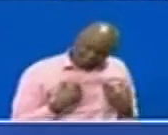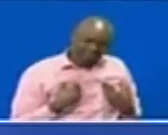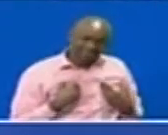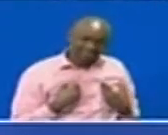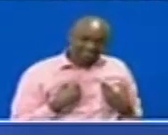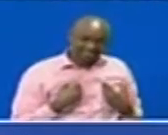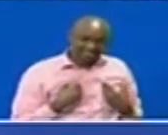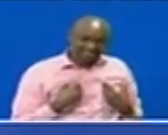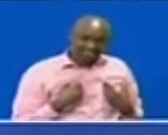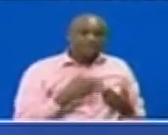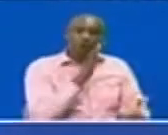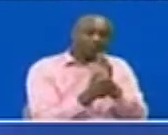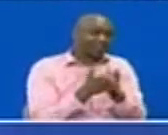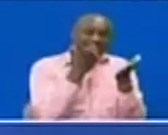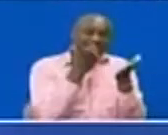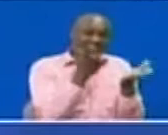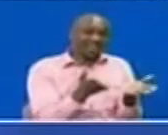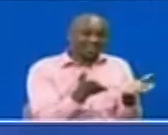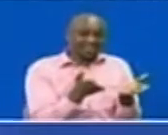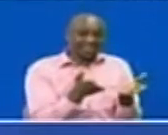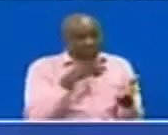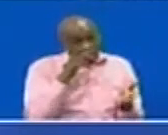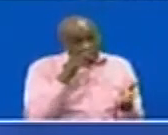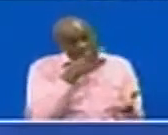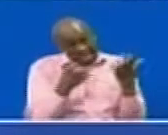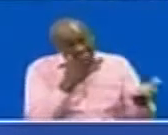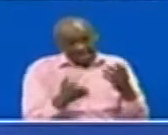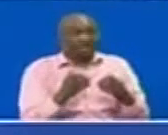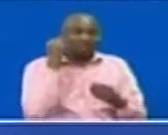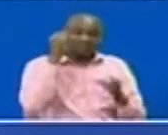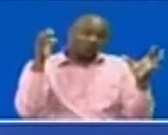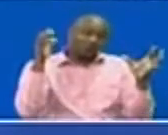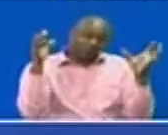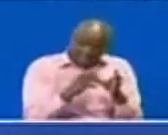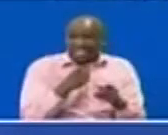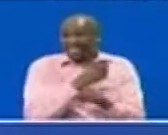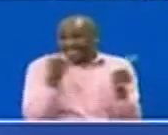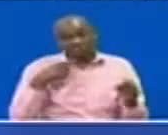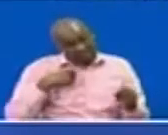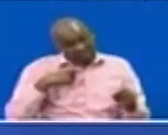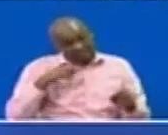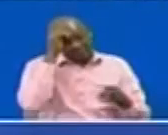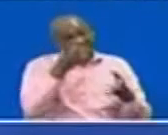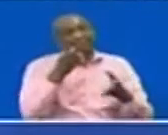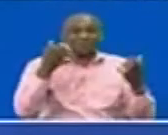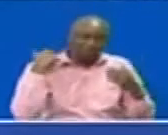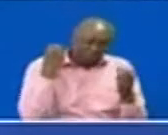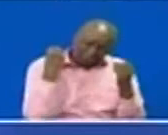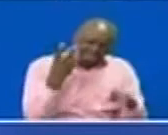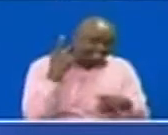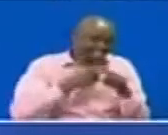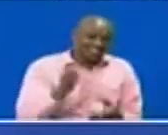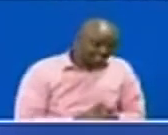on. And none of the people running on whatever party ticket are running have not been in government for very many